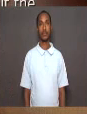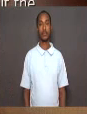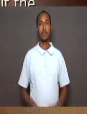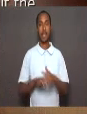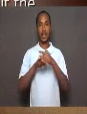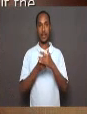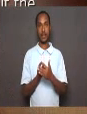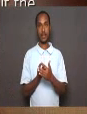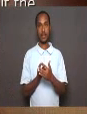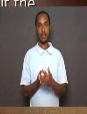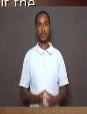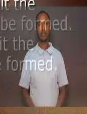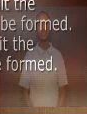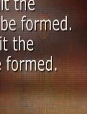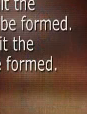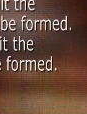Begin.